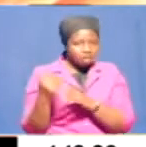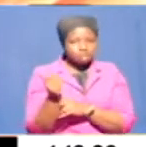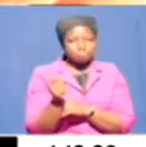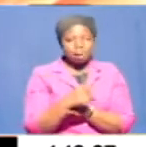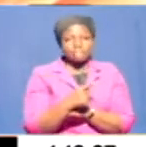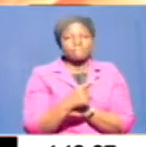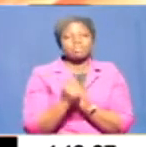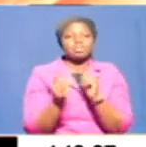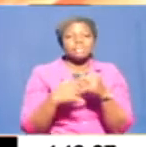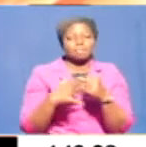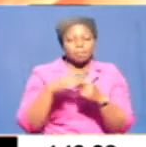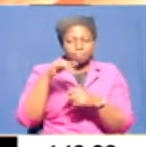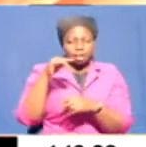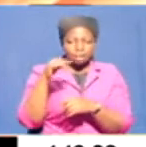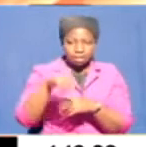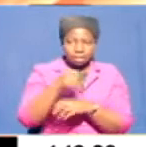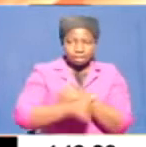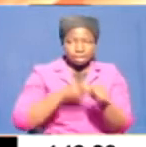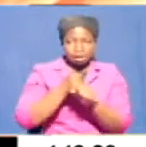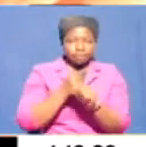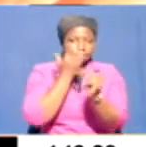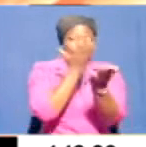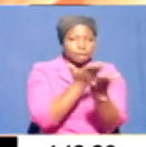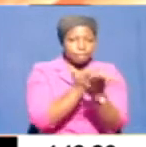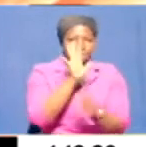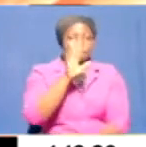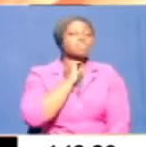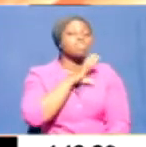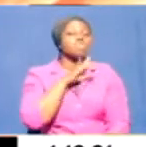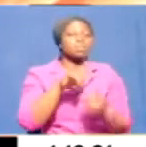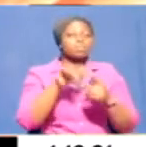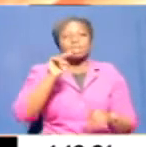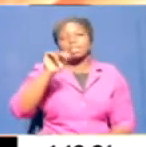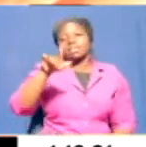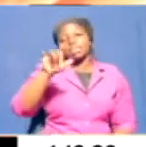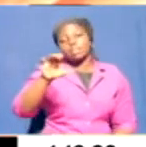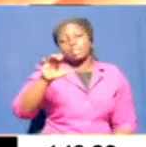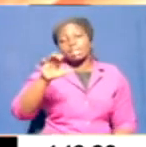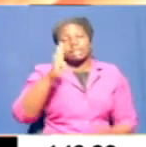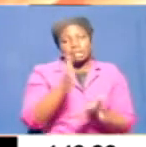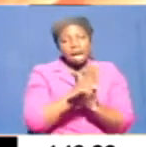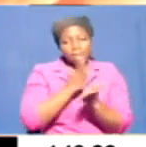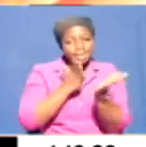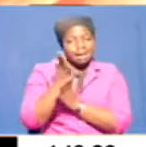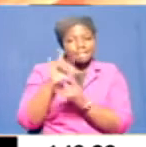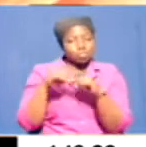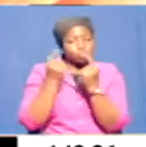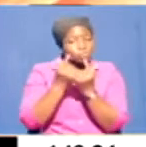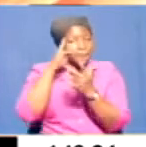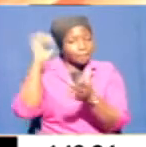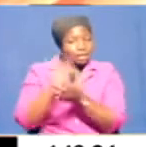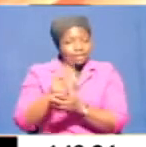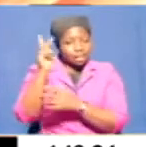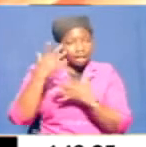their grievances to the National Land Commission. A section of rights groups believe that Kenyans have not been sensitized enough on the